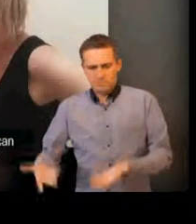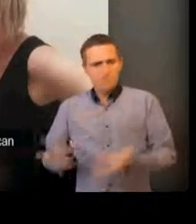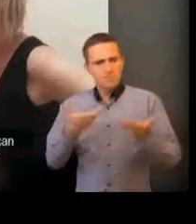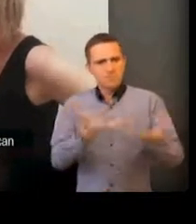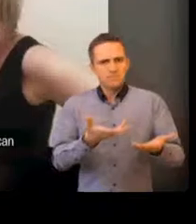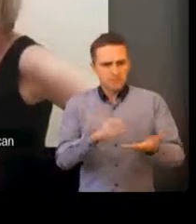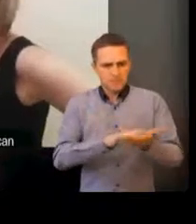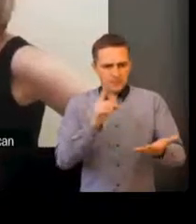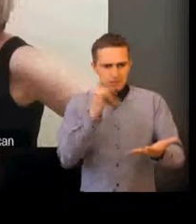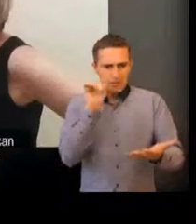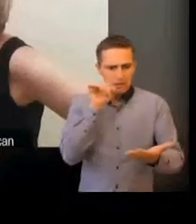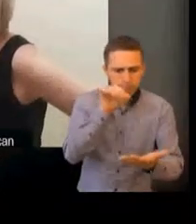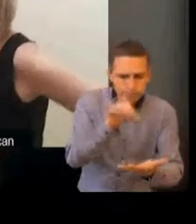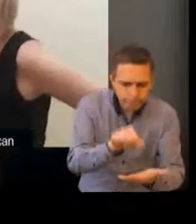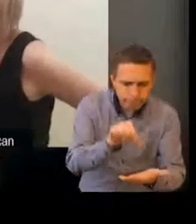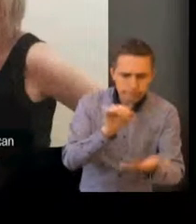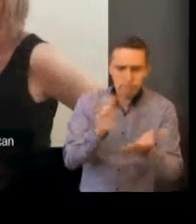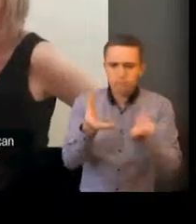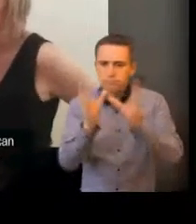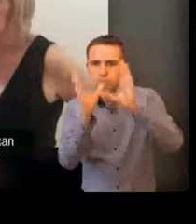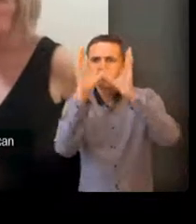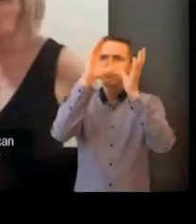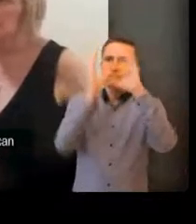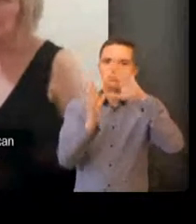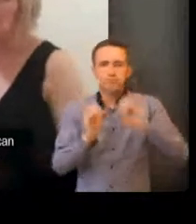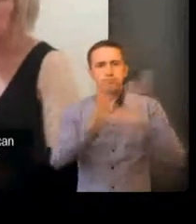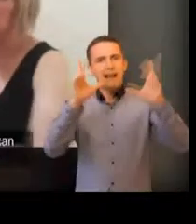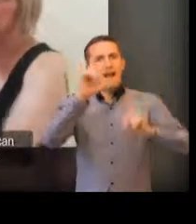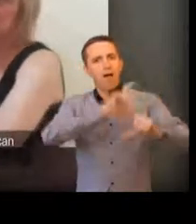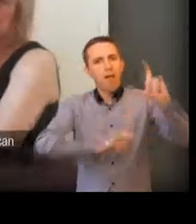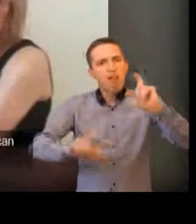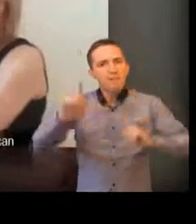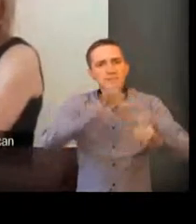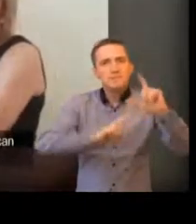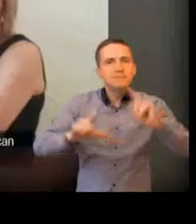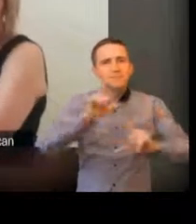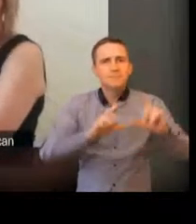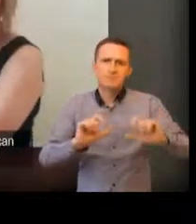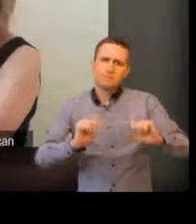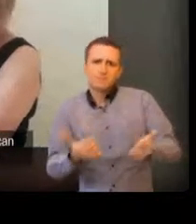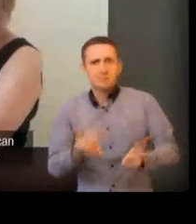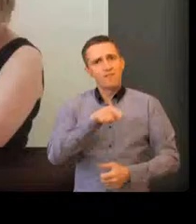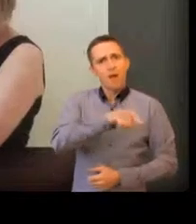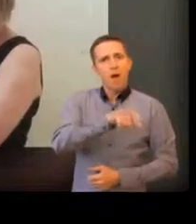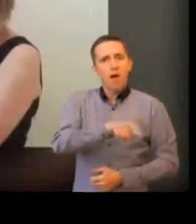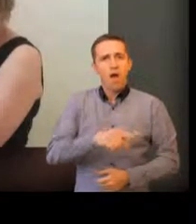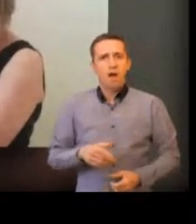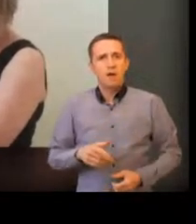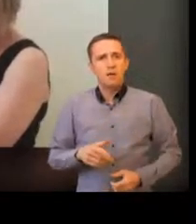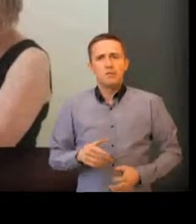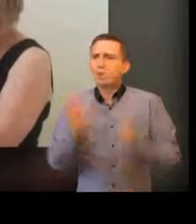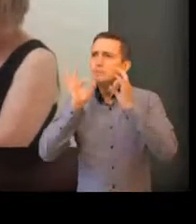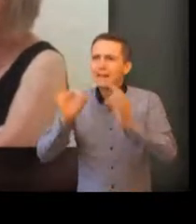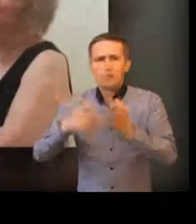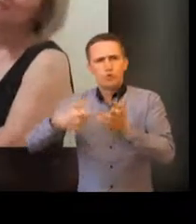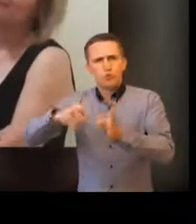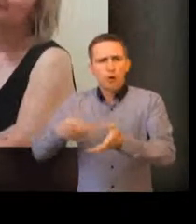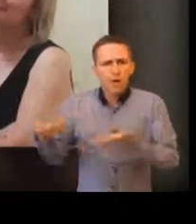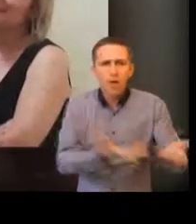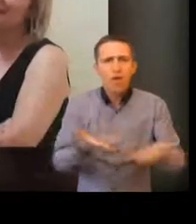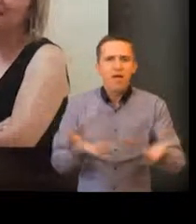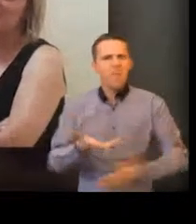more? I think there's no reason why you necessarily have to use specialised toys. I think you